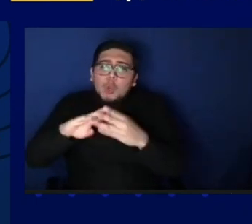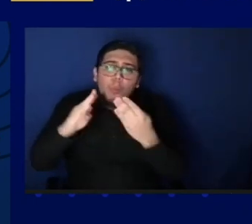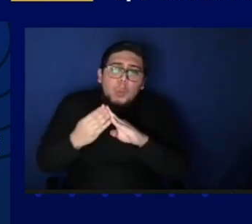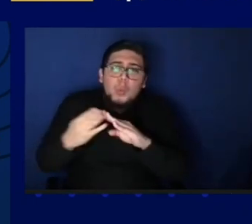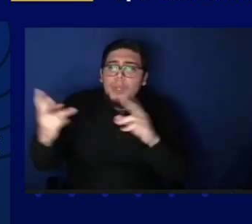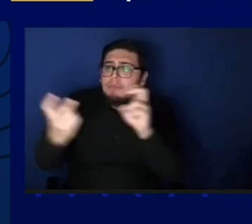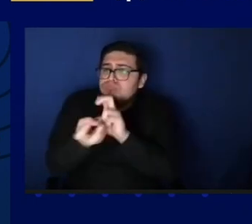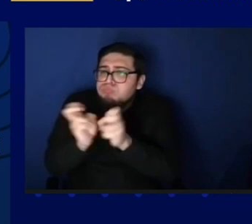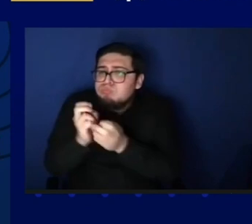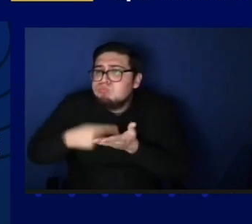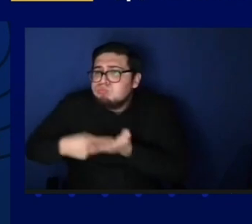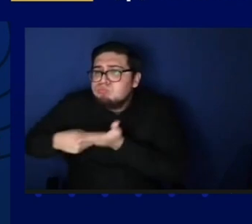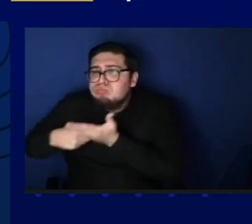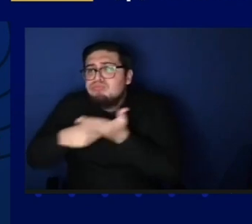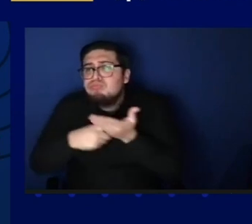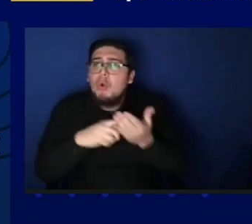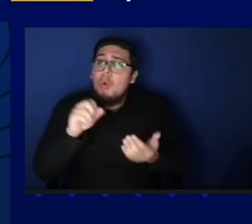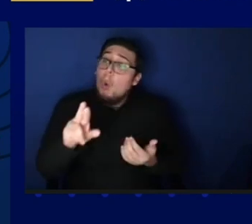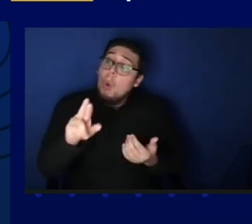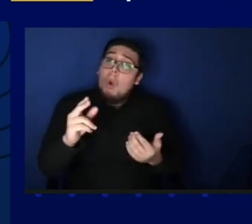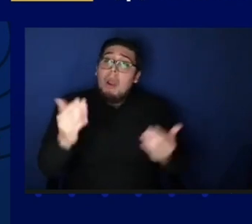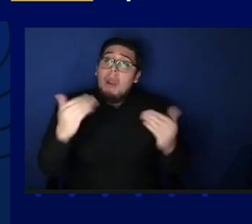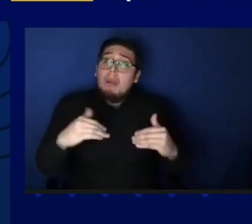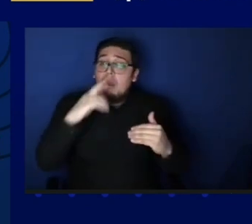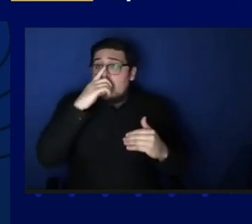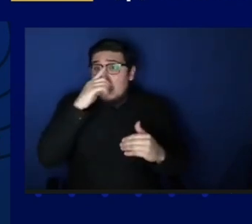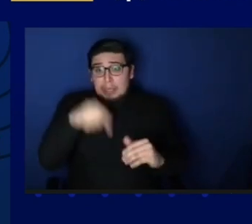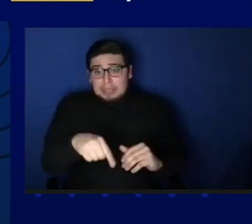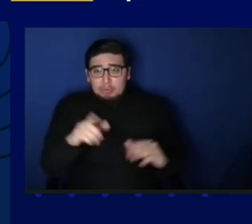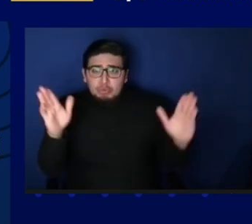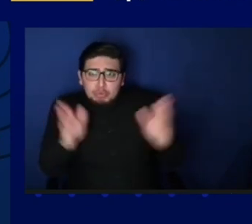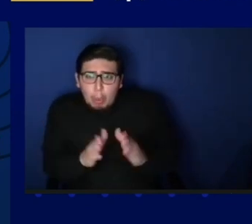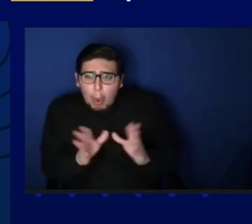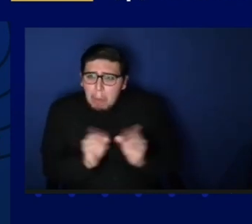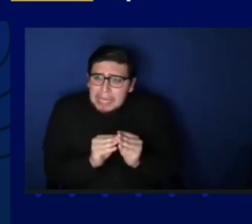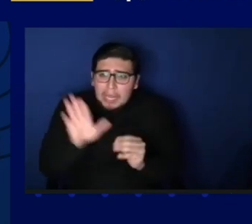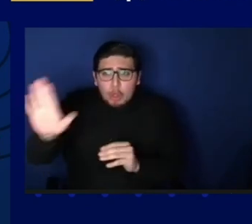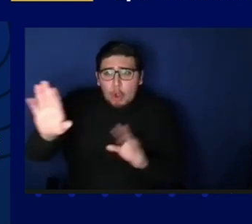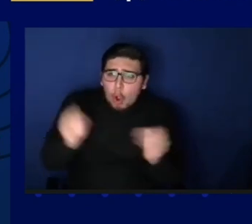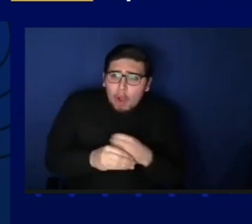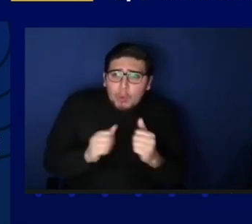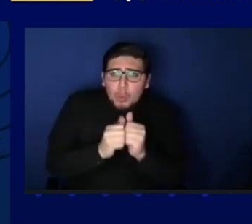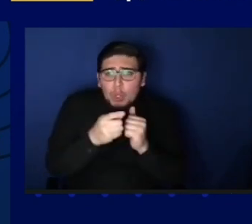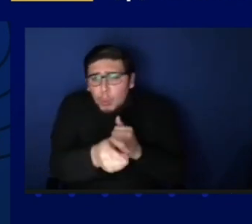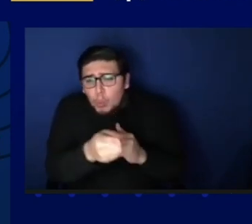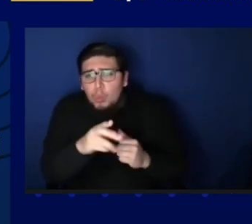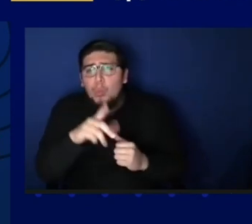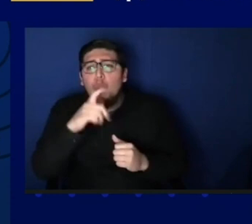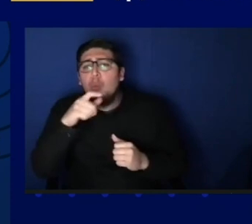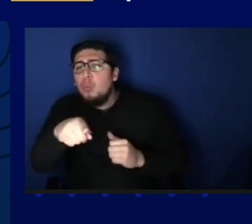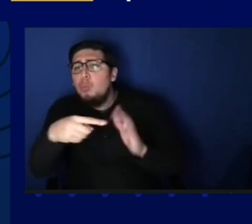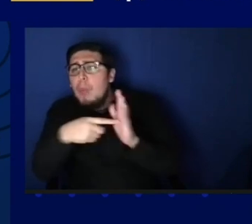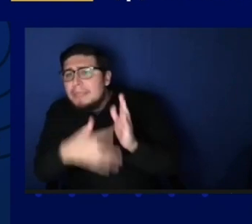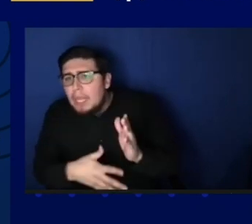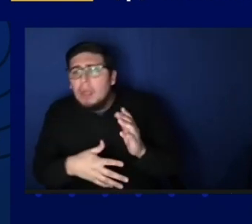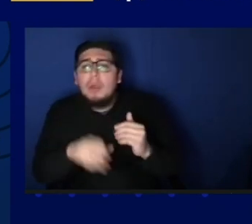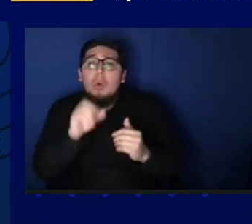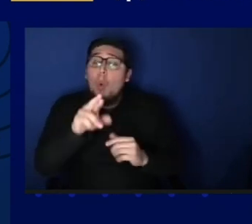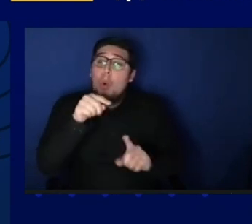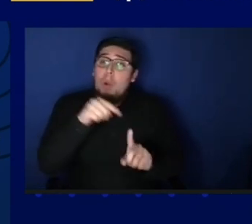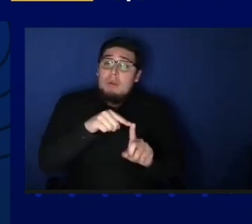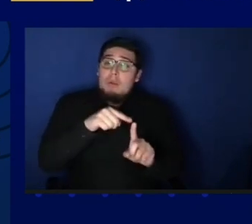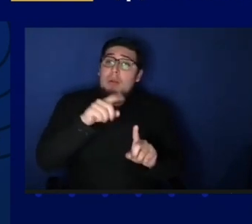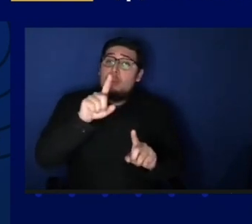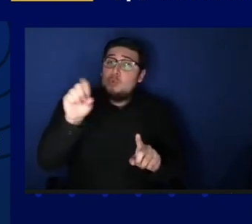just us and the aide? Is it at a Zoom on a scheduled time, right? That you need to like make sure you make a reminder